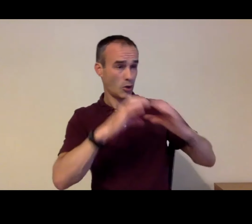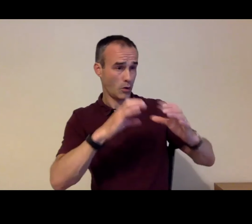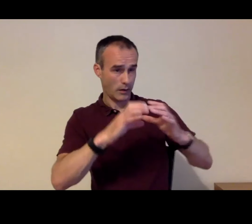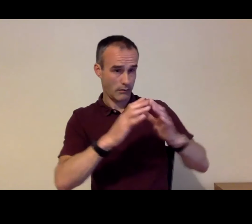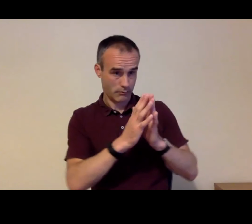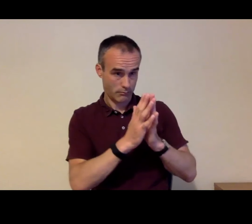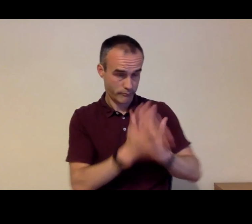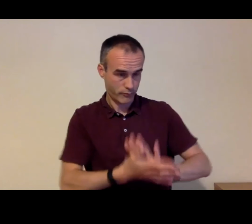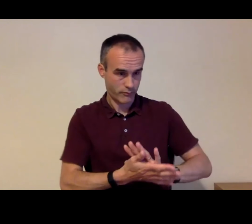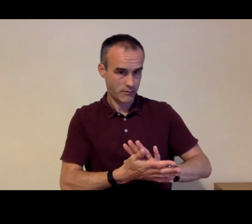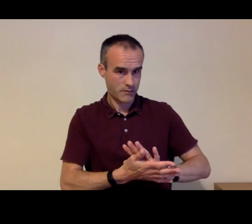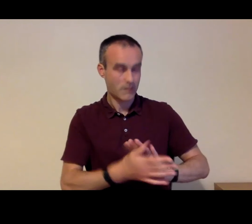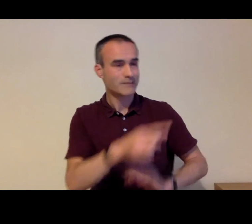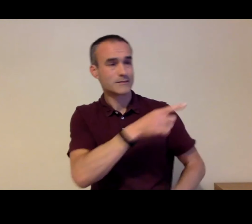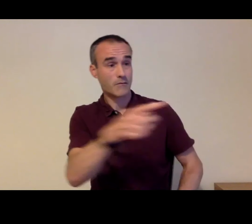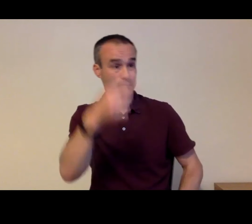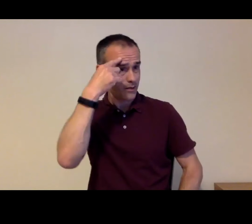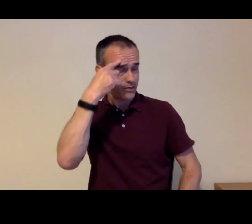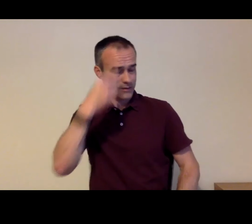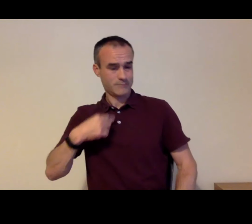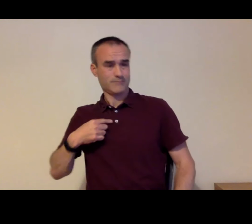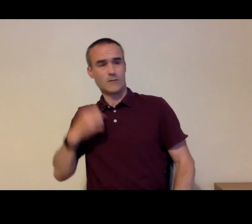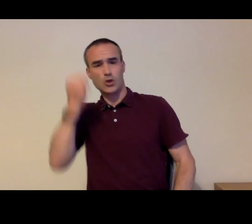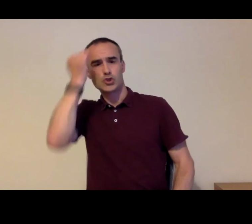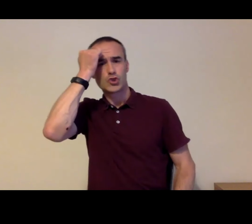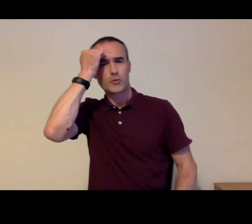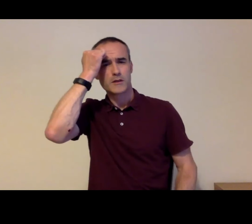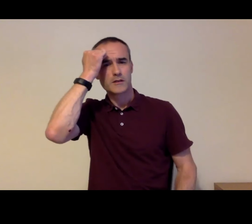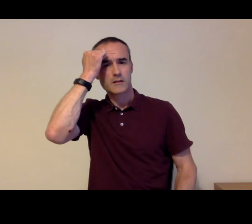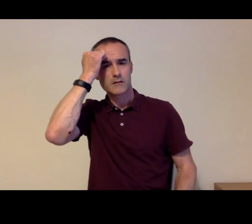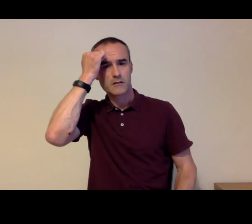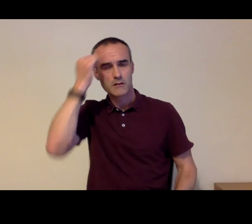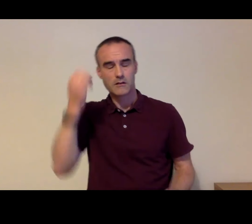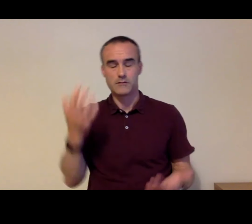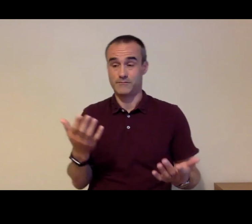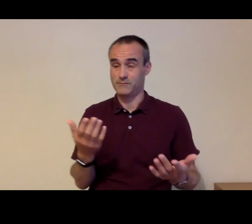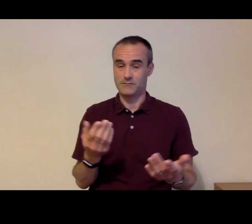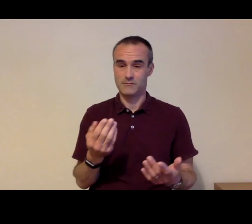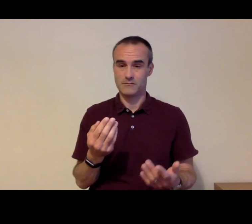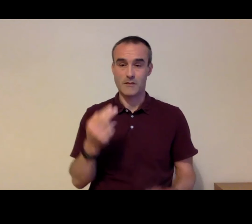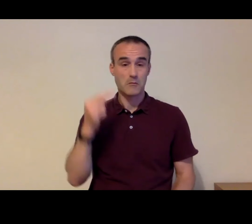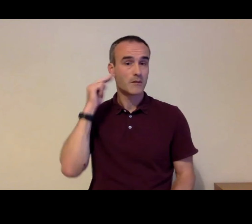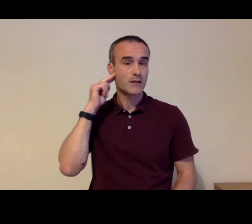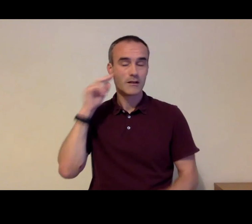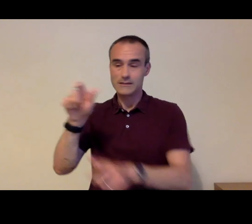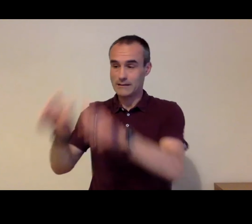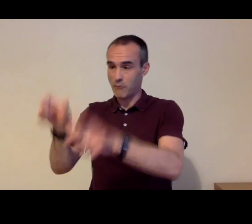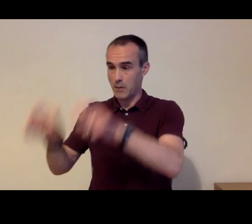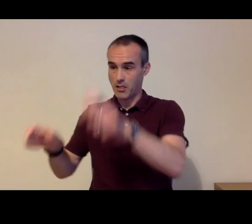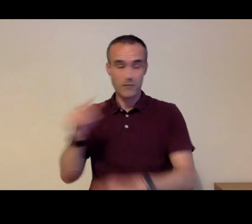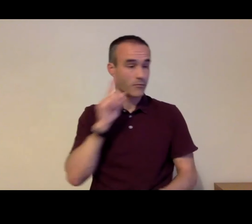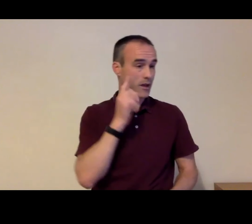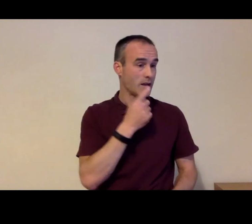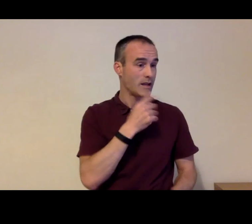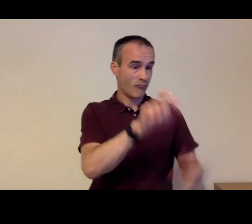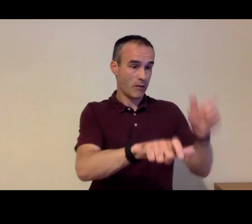deaf community are any more stupid than the general population as a whole. So the way I deal with that is being